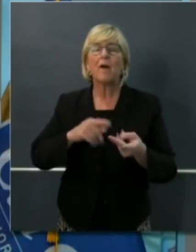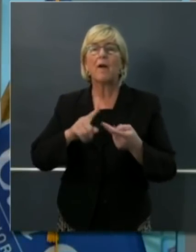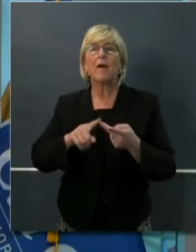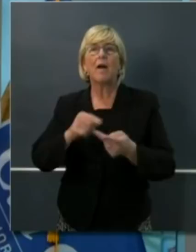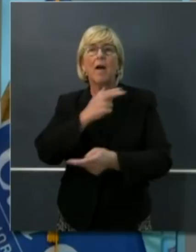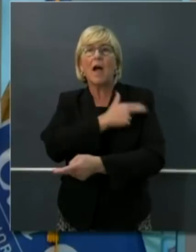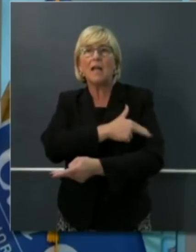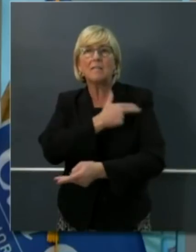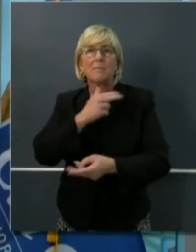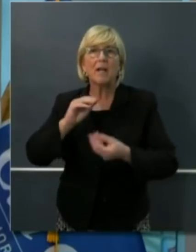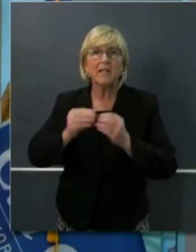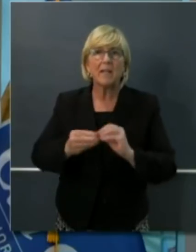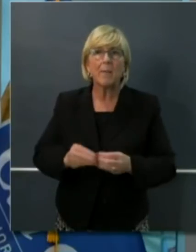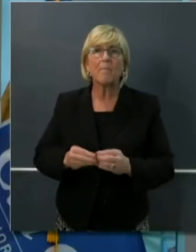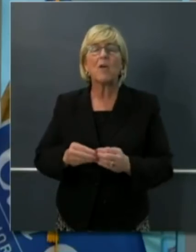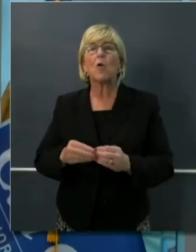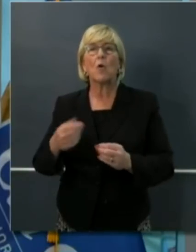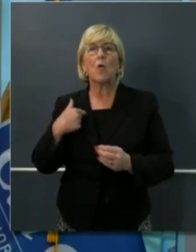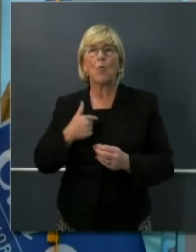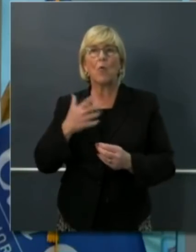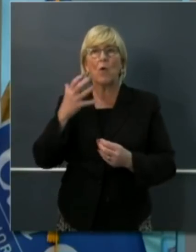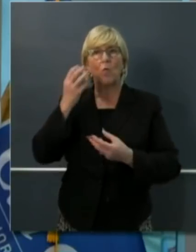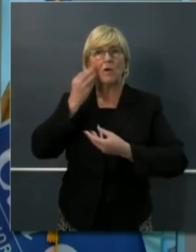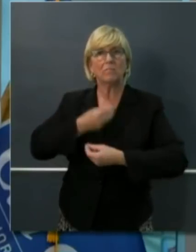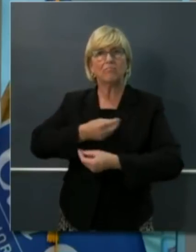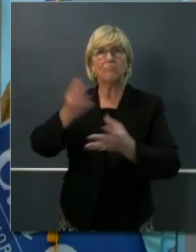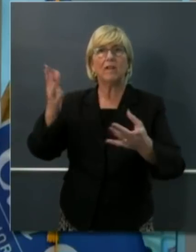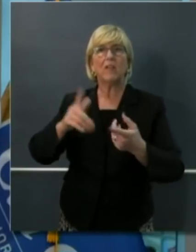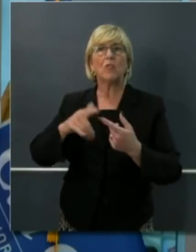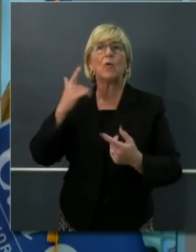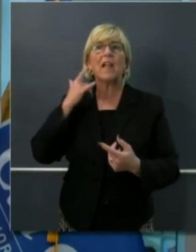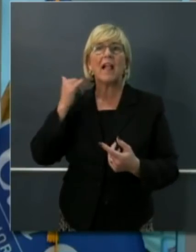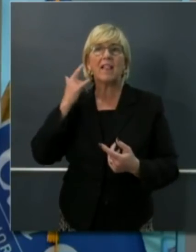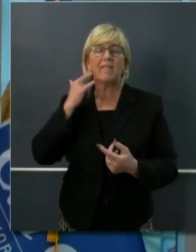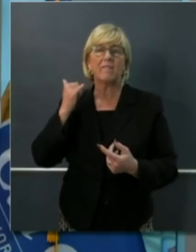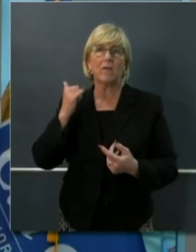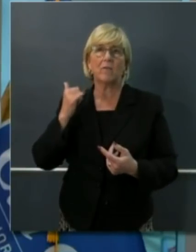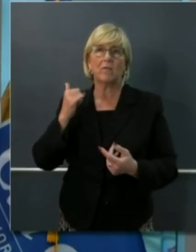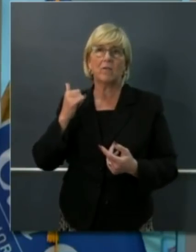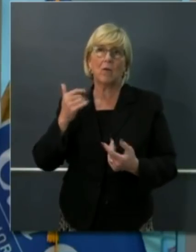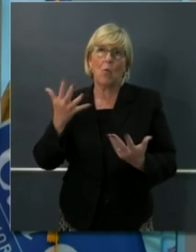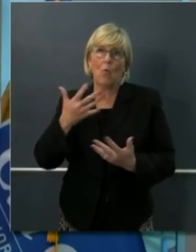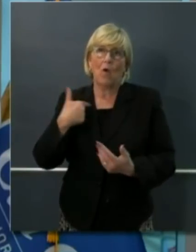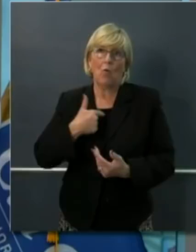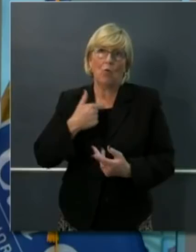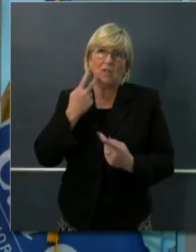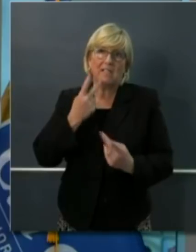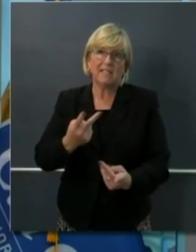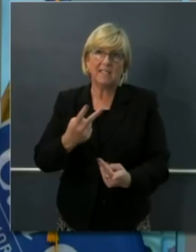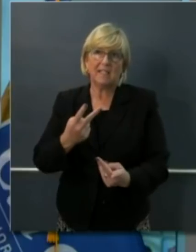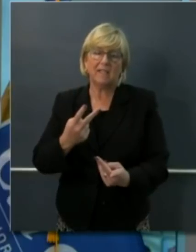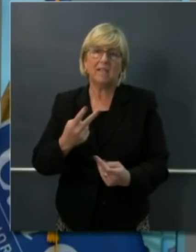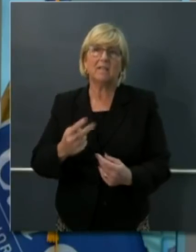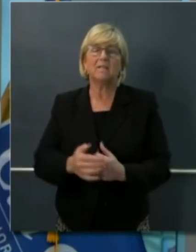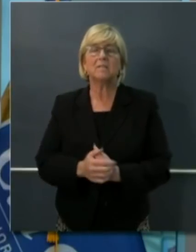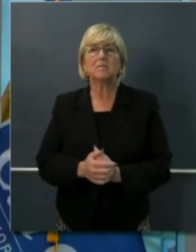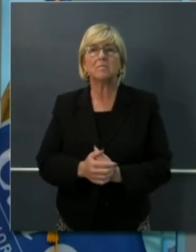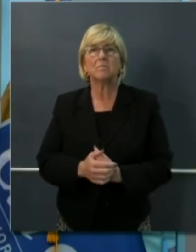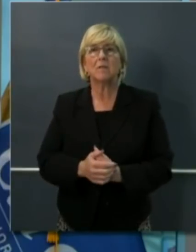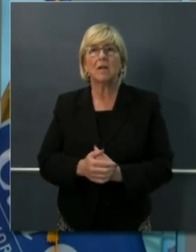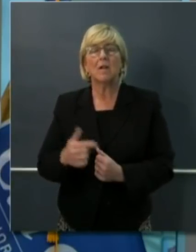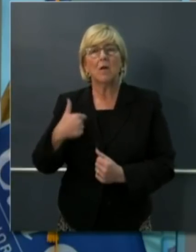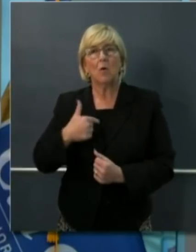hospitalizations going. We really wanted to share with all Californians the data we've seen across the state that gives us confidence in moving